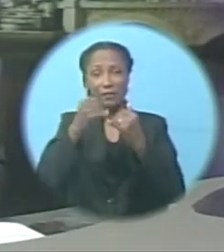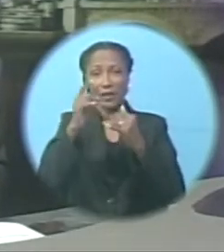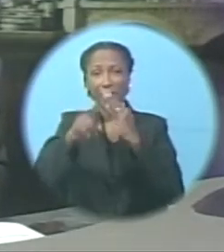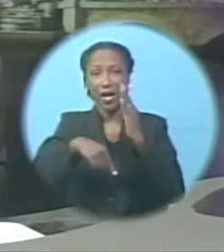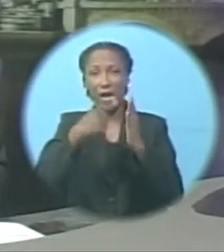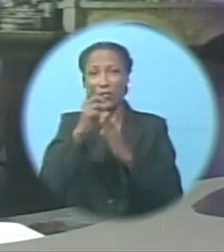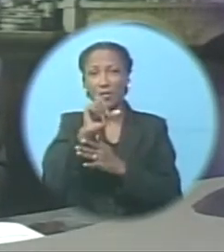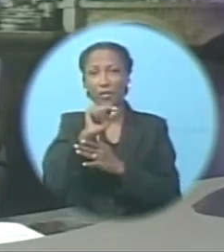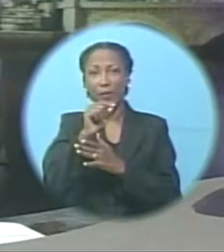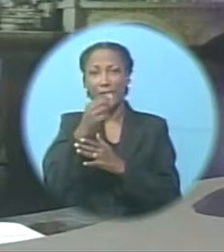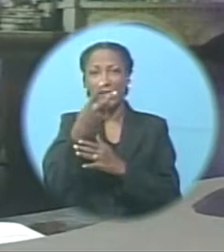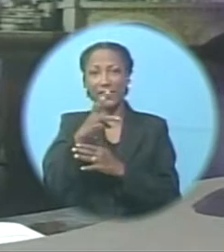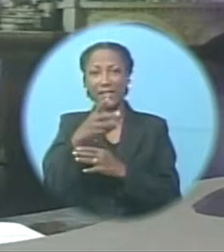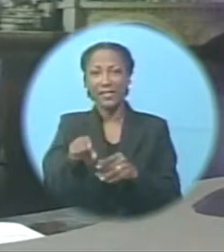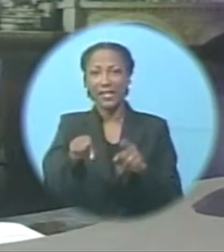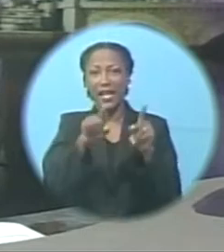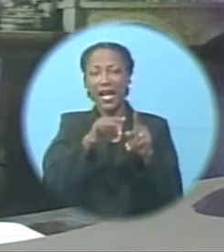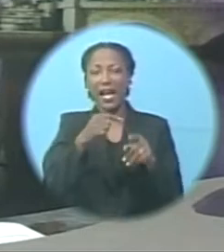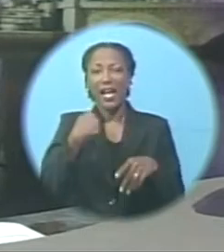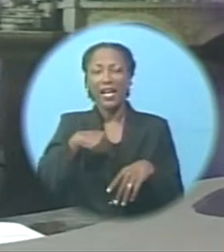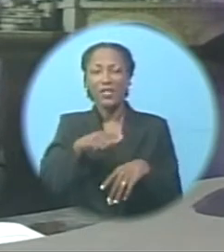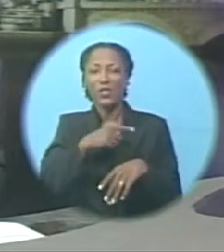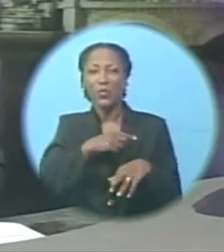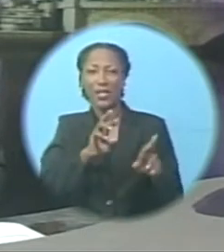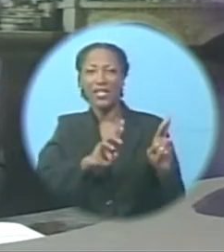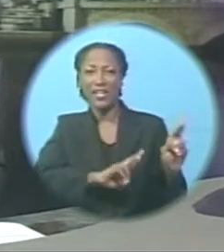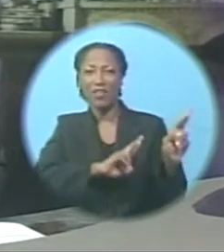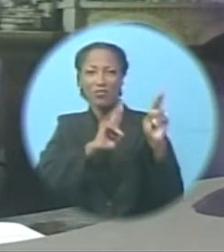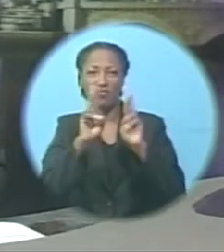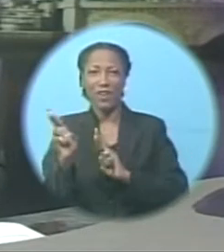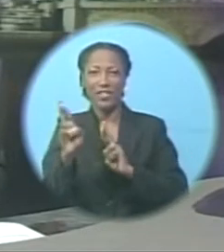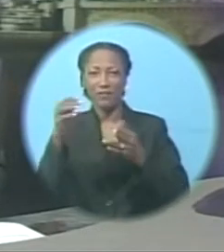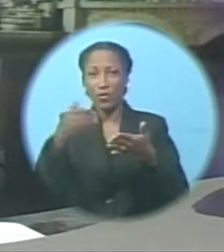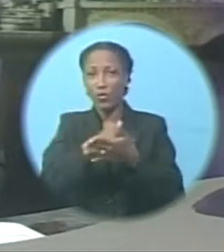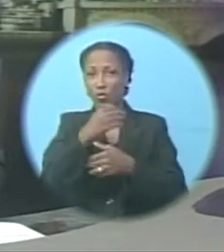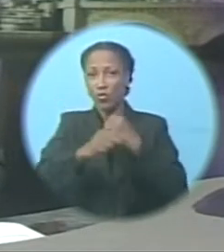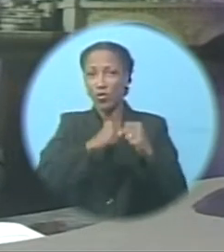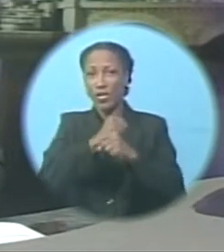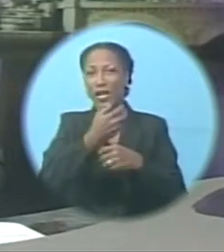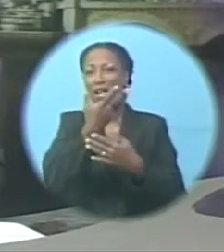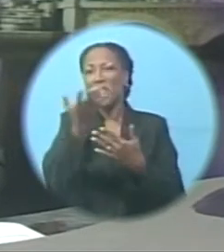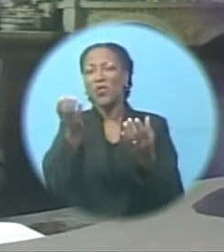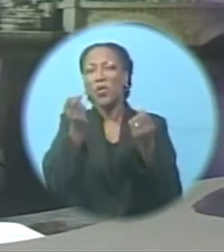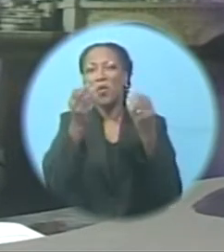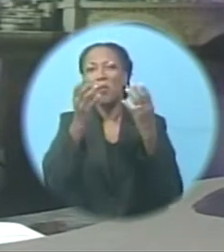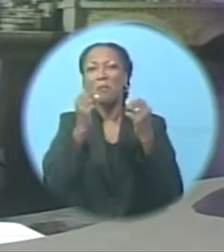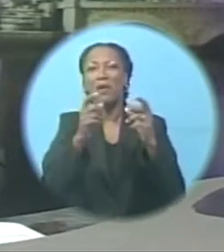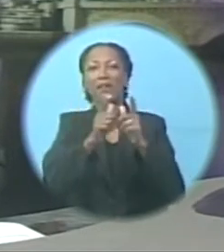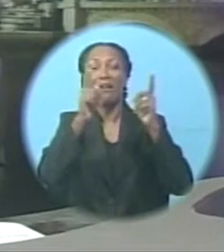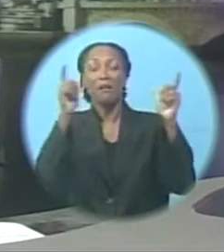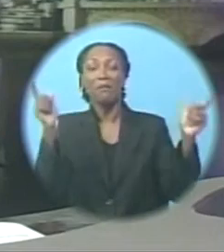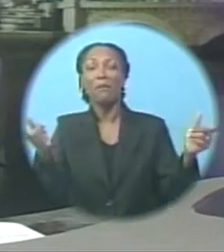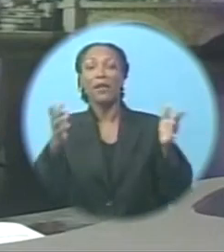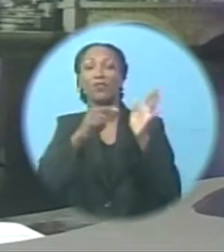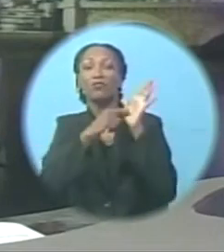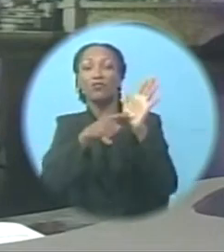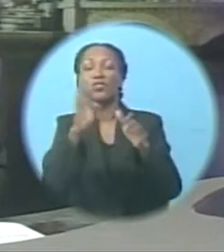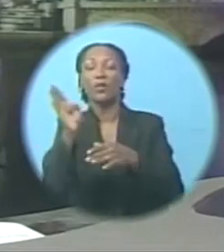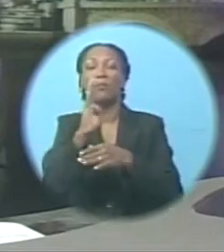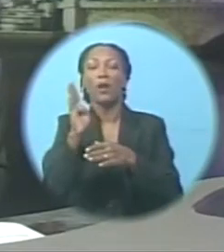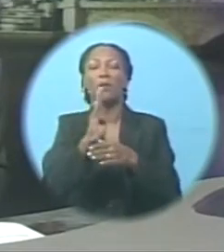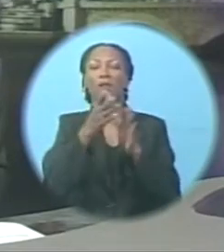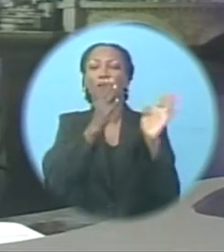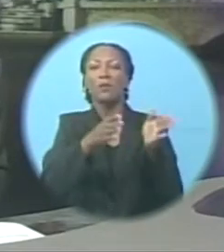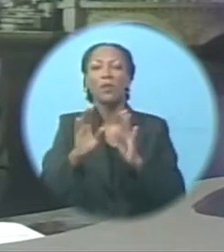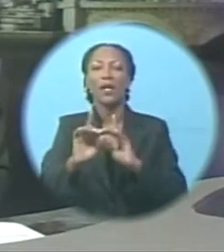of 2016, and as we gear up to usher in the new year, there are a number of big events that Barbadians are planning to attend for Old